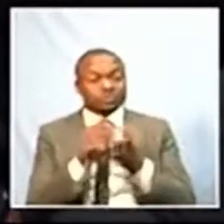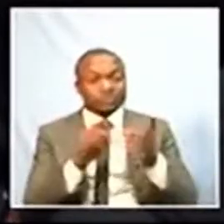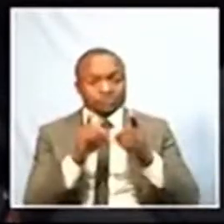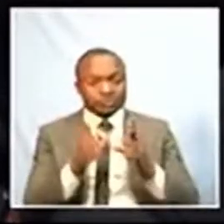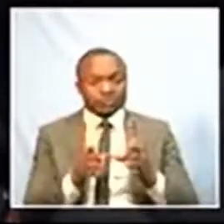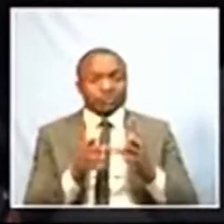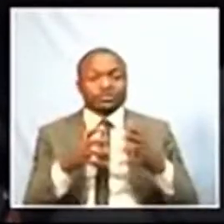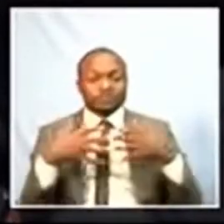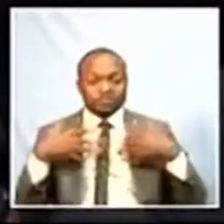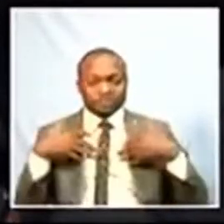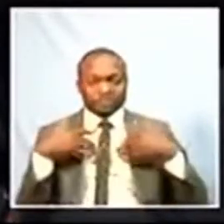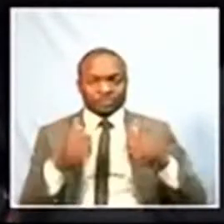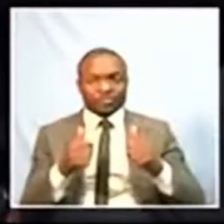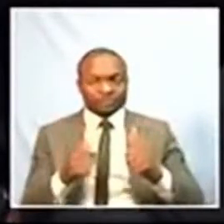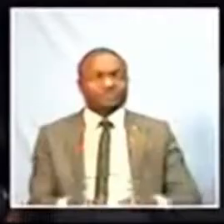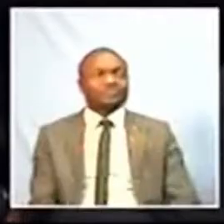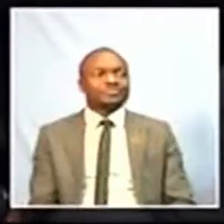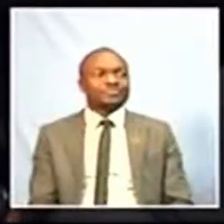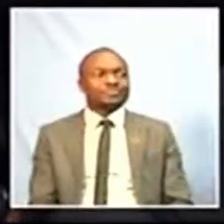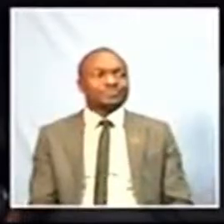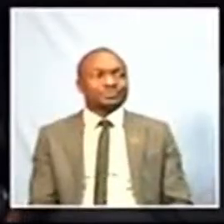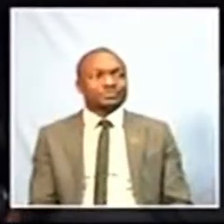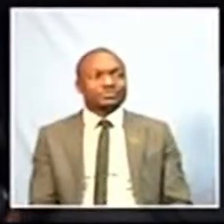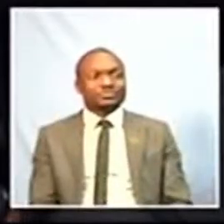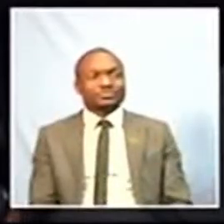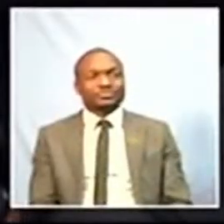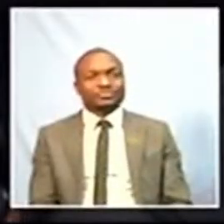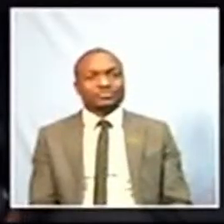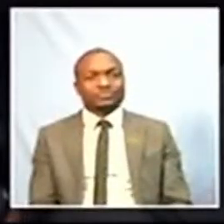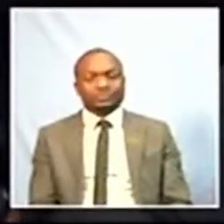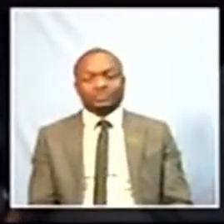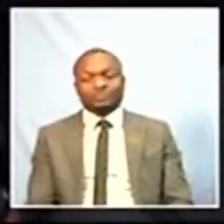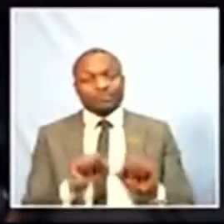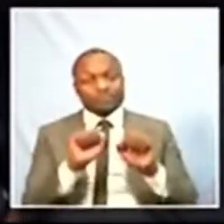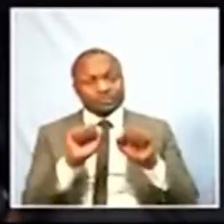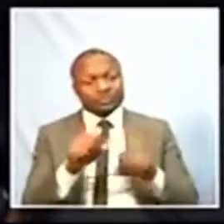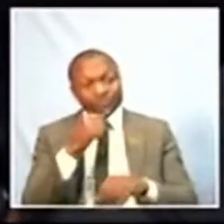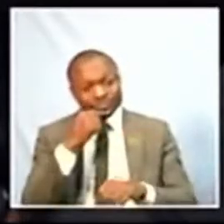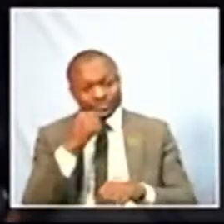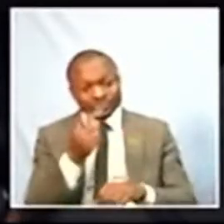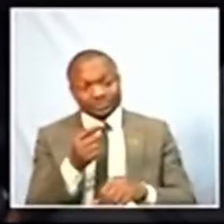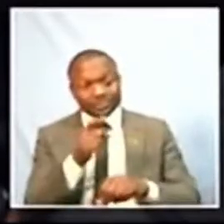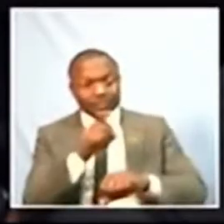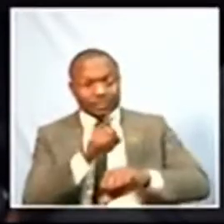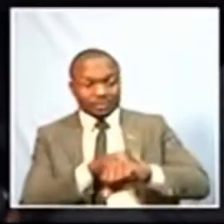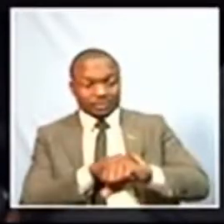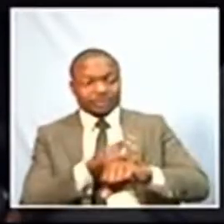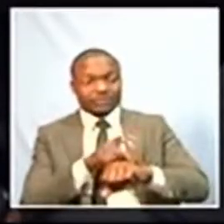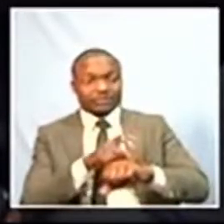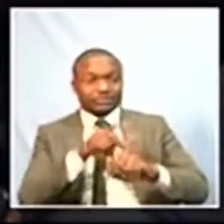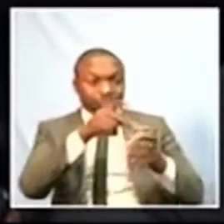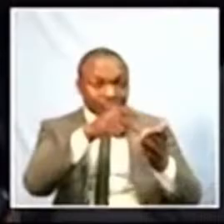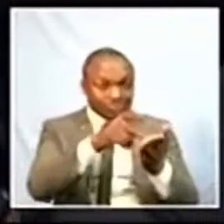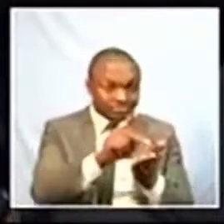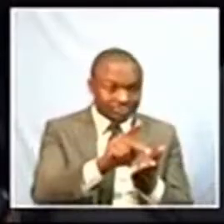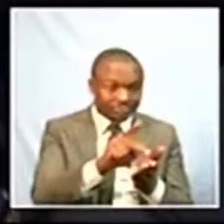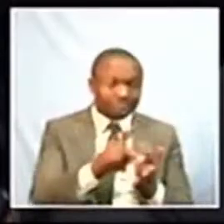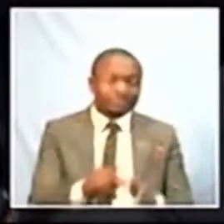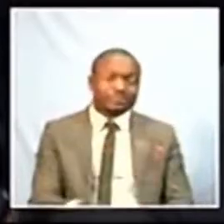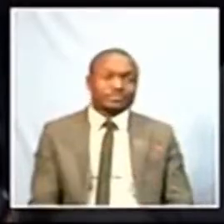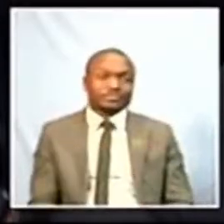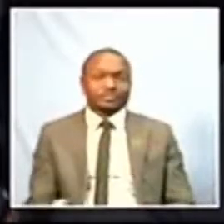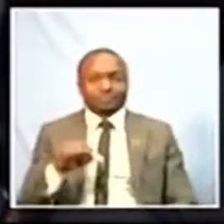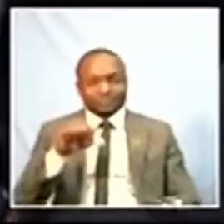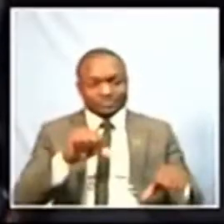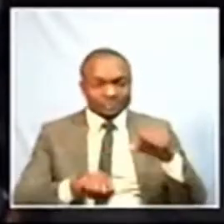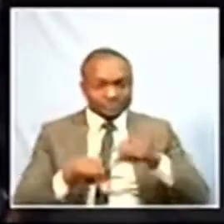and it might be that I could say that, Chair, that at the time of made the payment, the